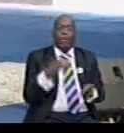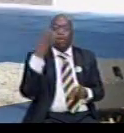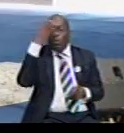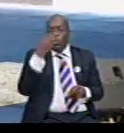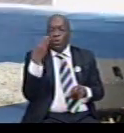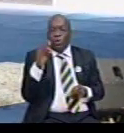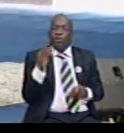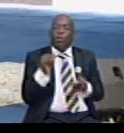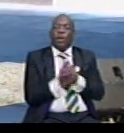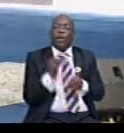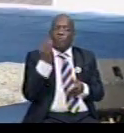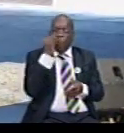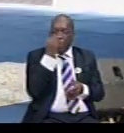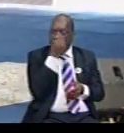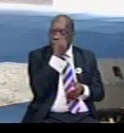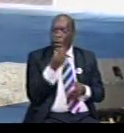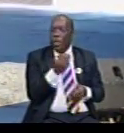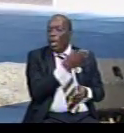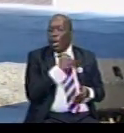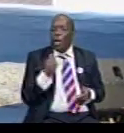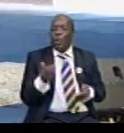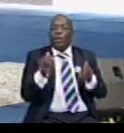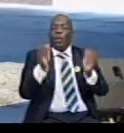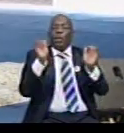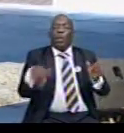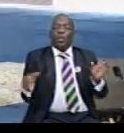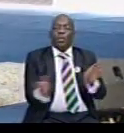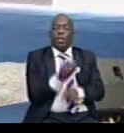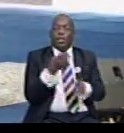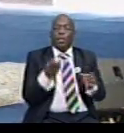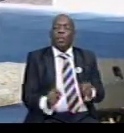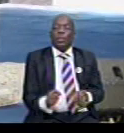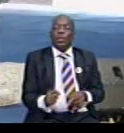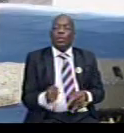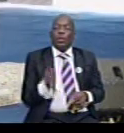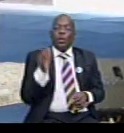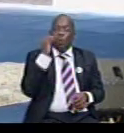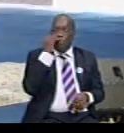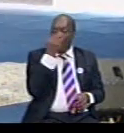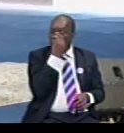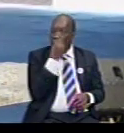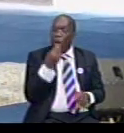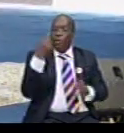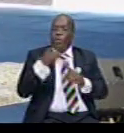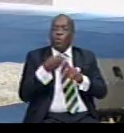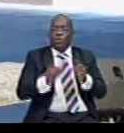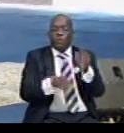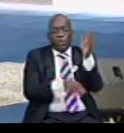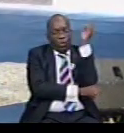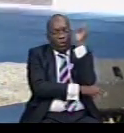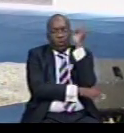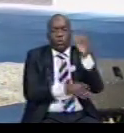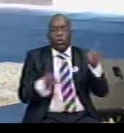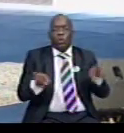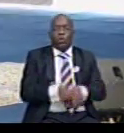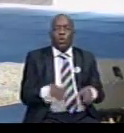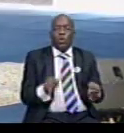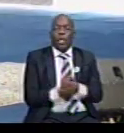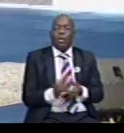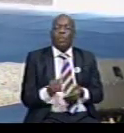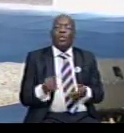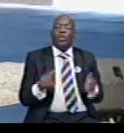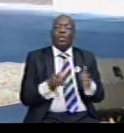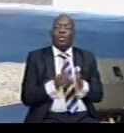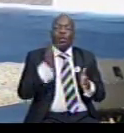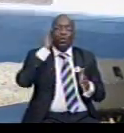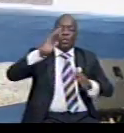they can pluck the flower from her root so that it will minister to what they want. And